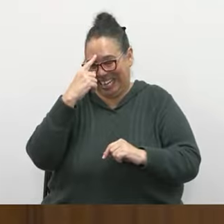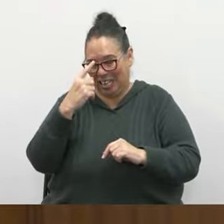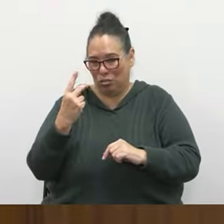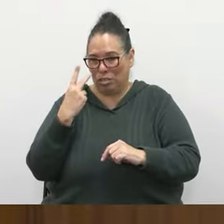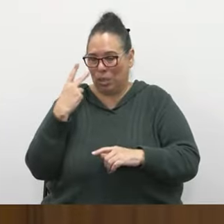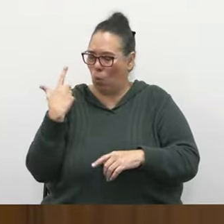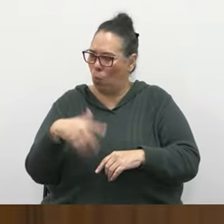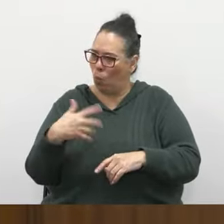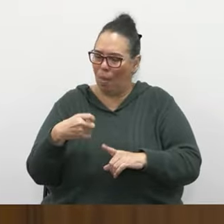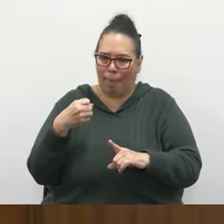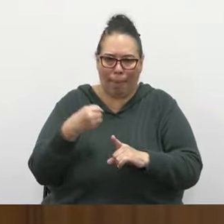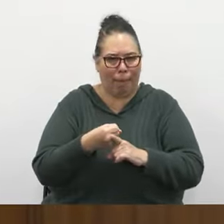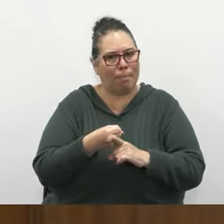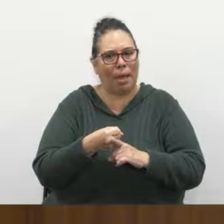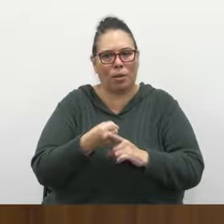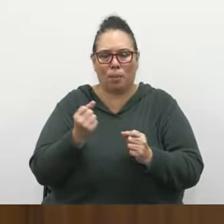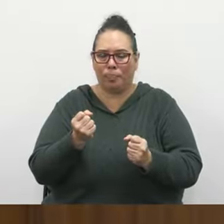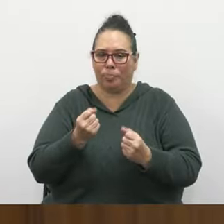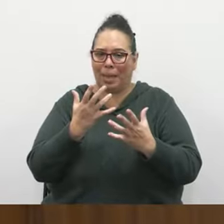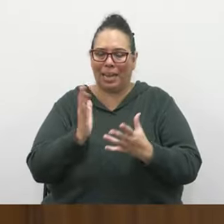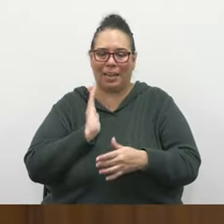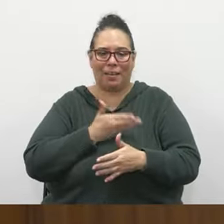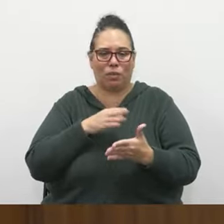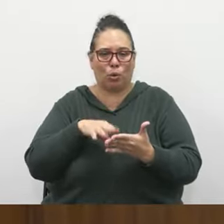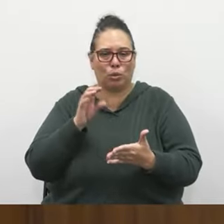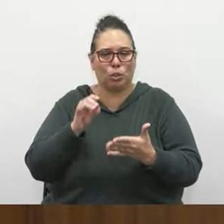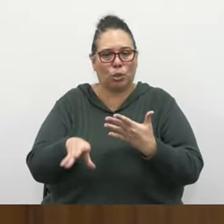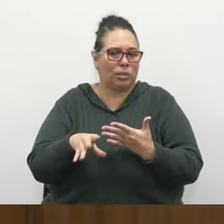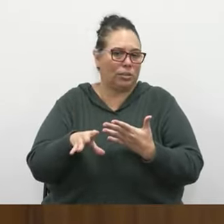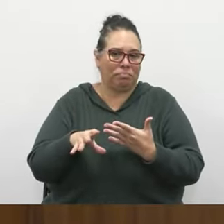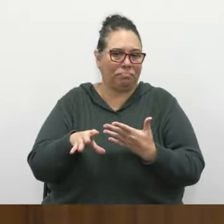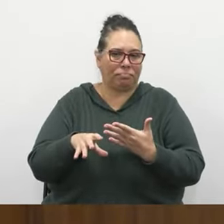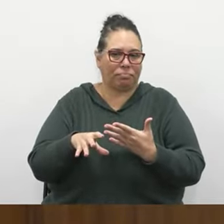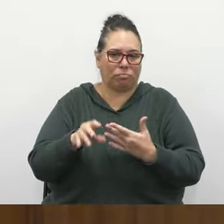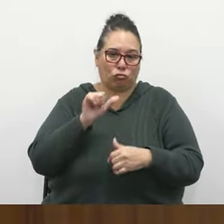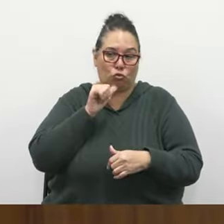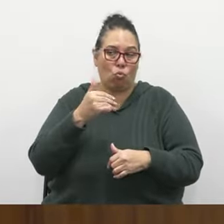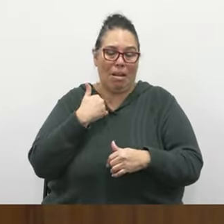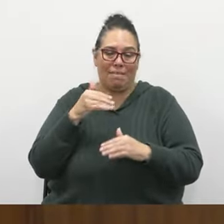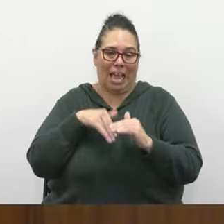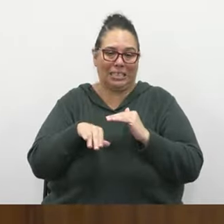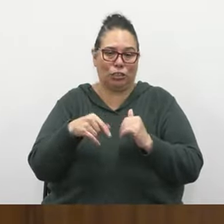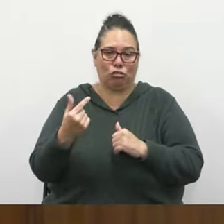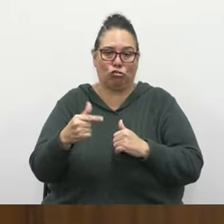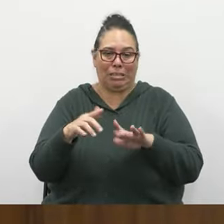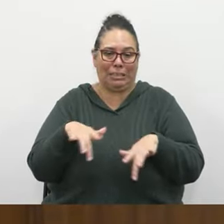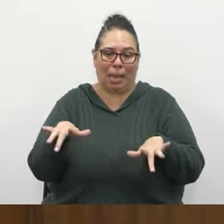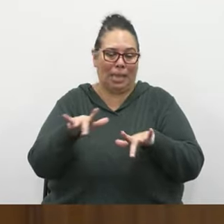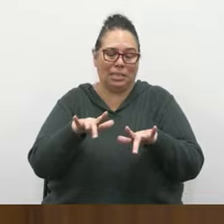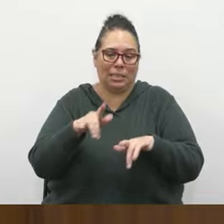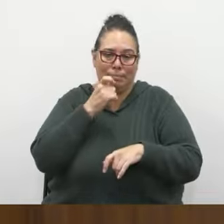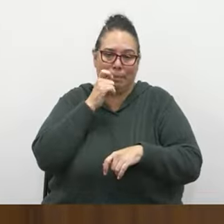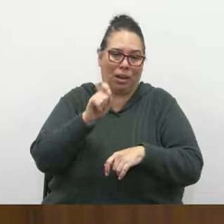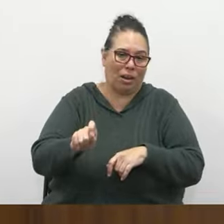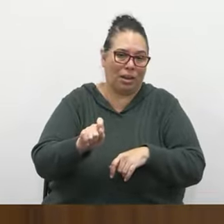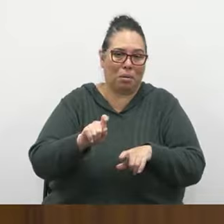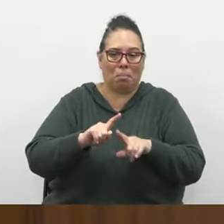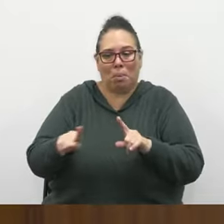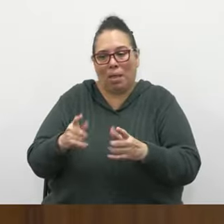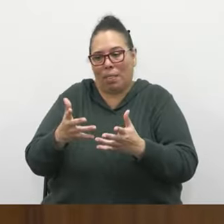think it's magnified the impact that it makes when many of our students just do not have access to green space, period, but to community